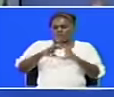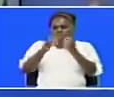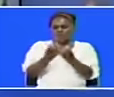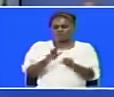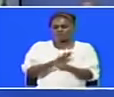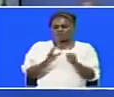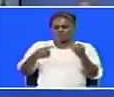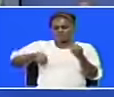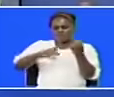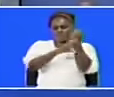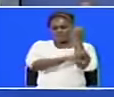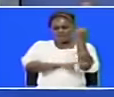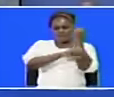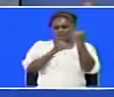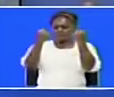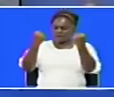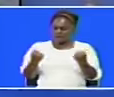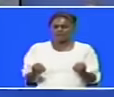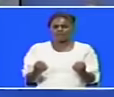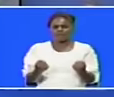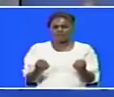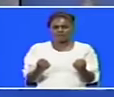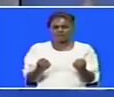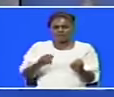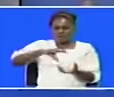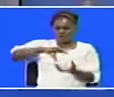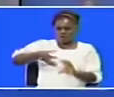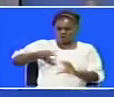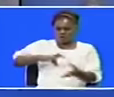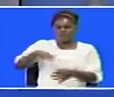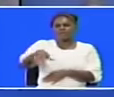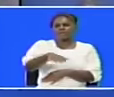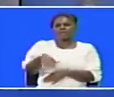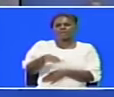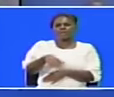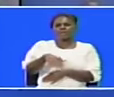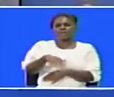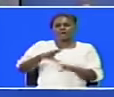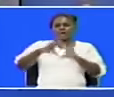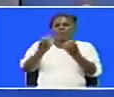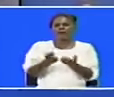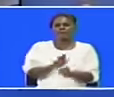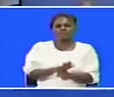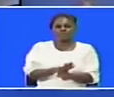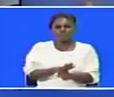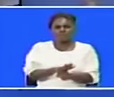country in one of the toughest and most conflict-prone regions in the world.